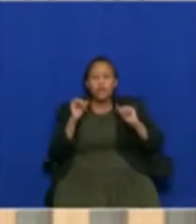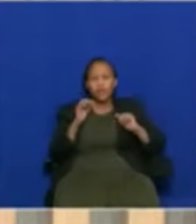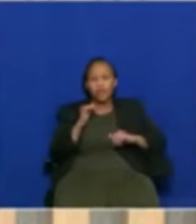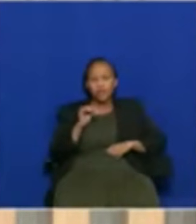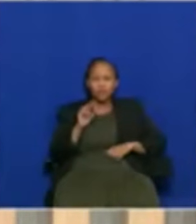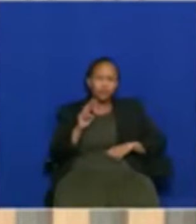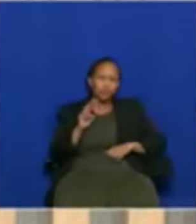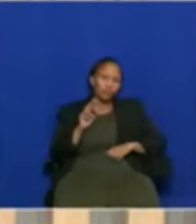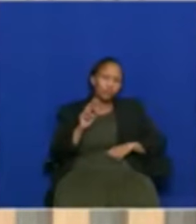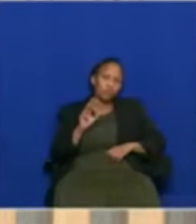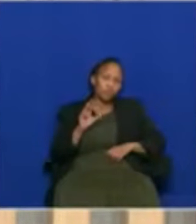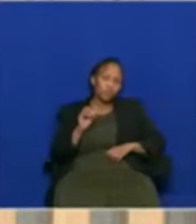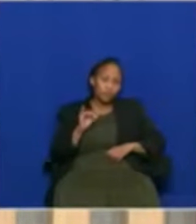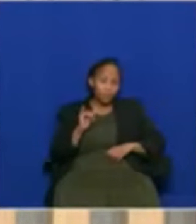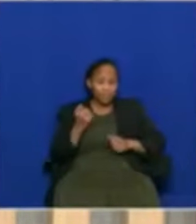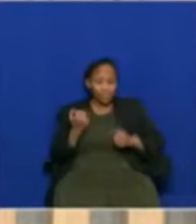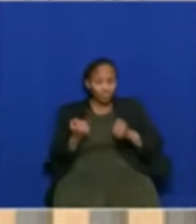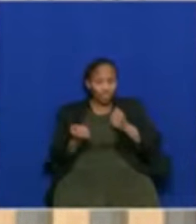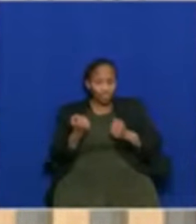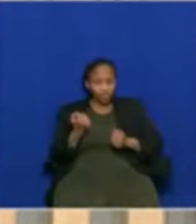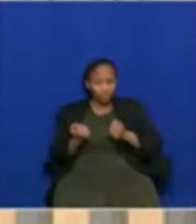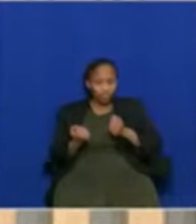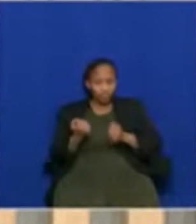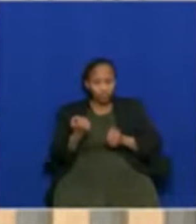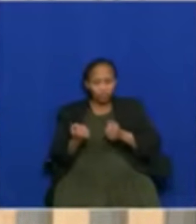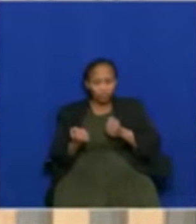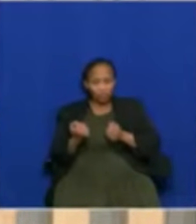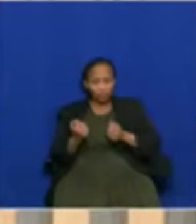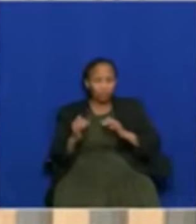Court in that appeal.